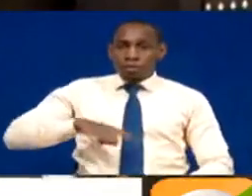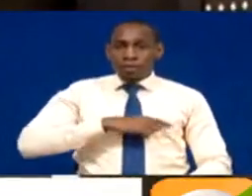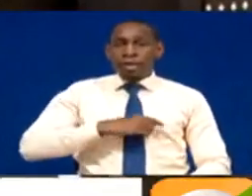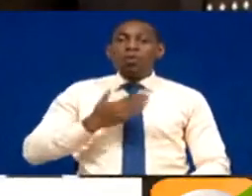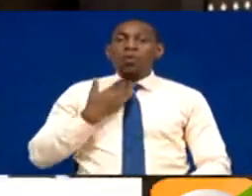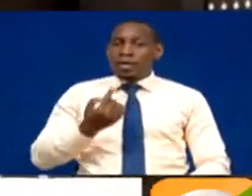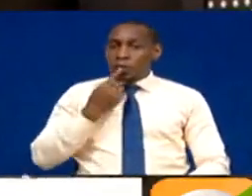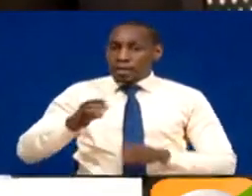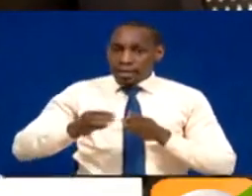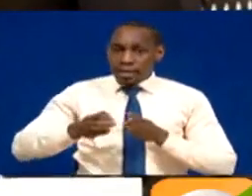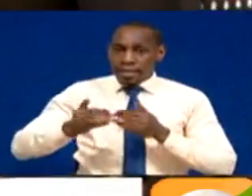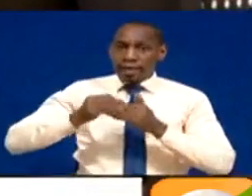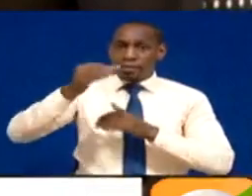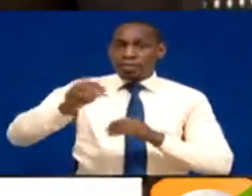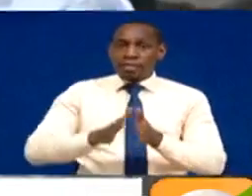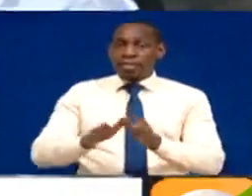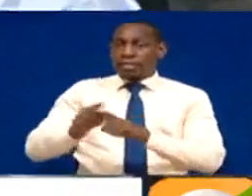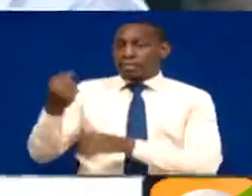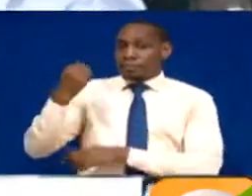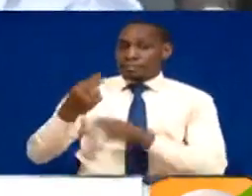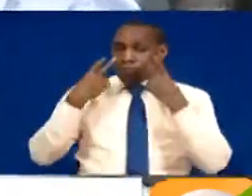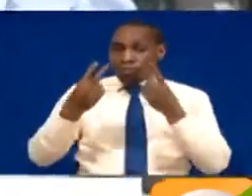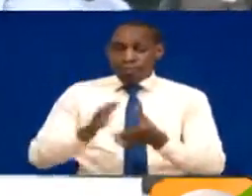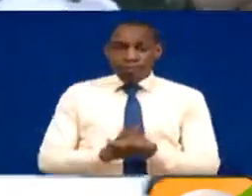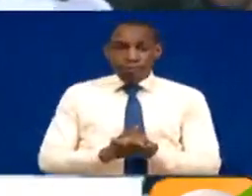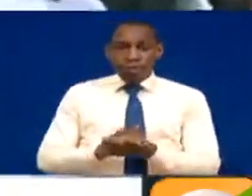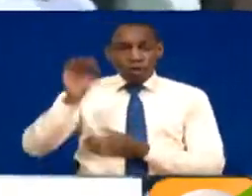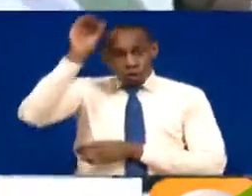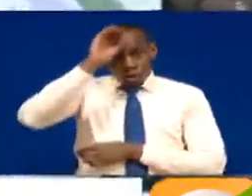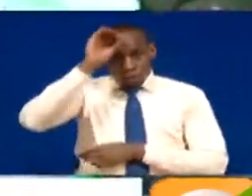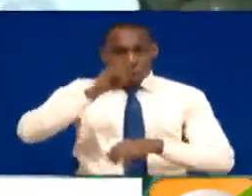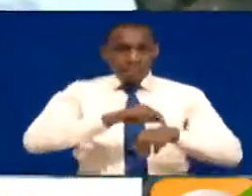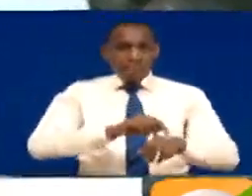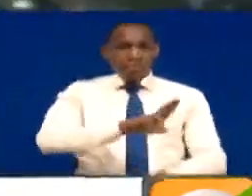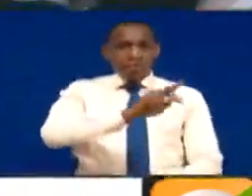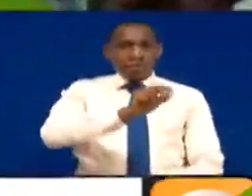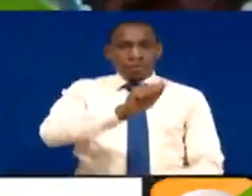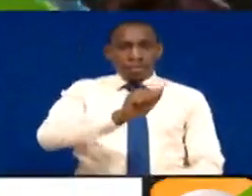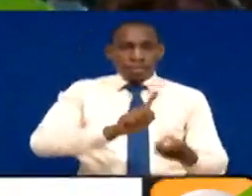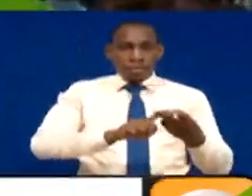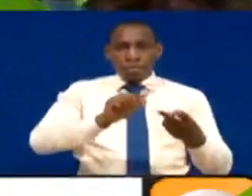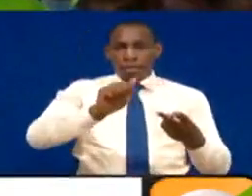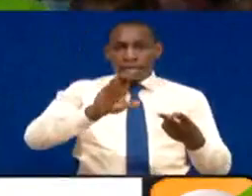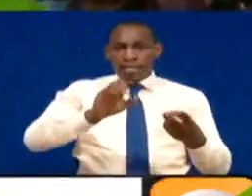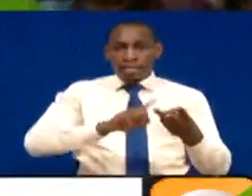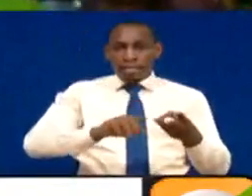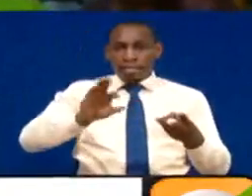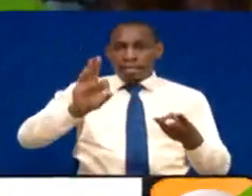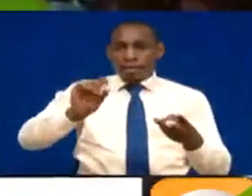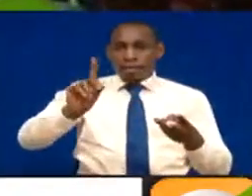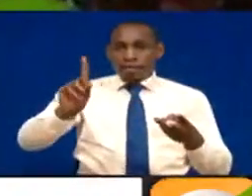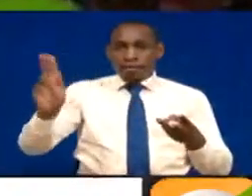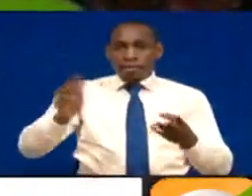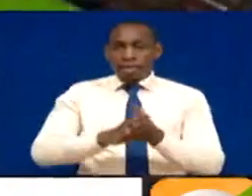tupewe direction na jana tuliona direction. The reactions come at a time when UDA, ANC and Ford Kenya are expected to